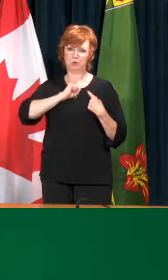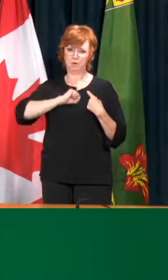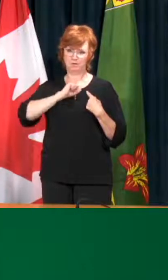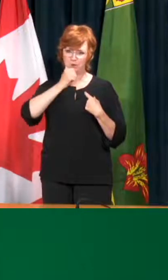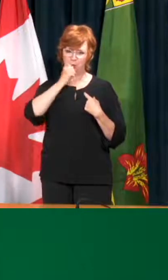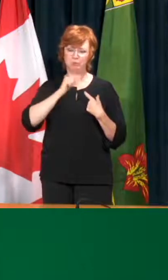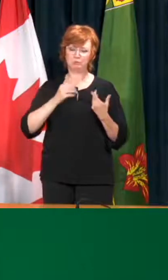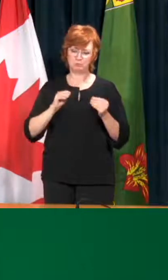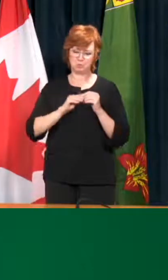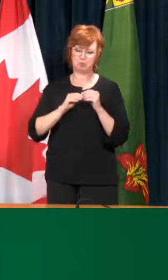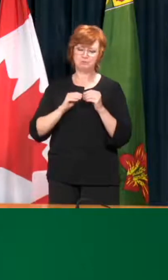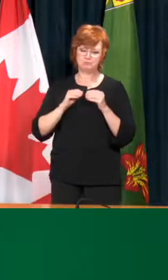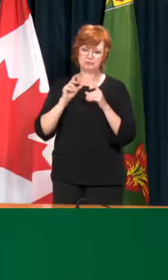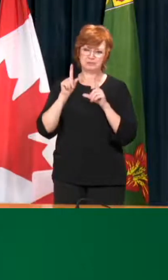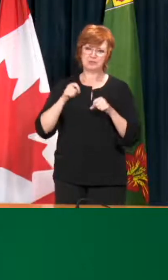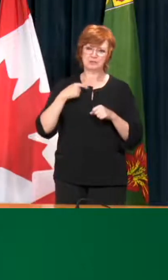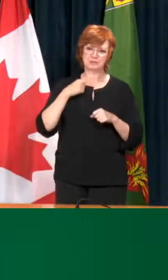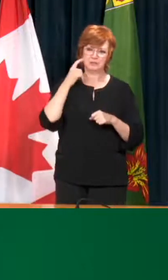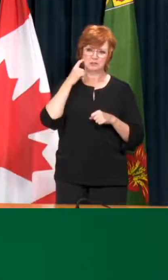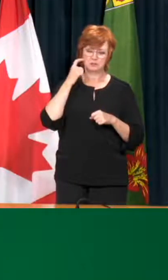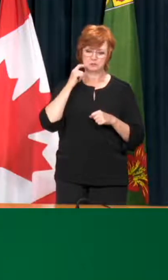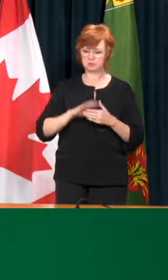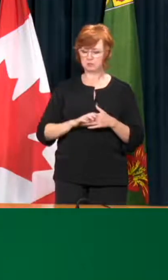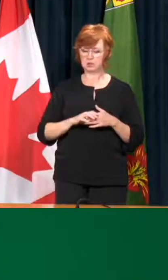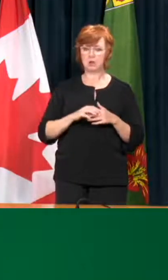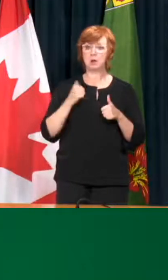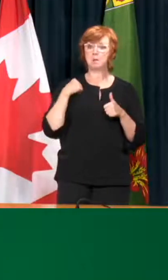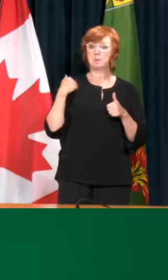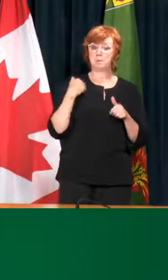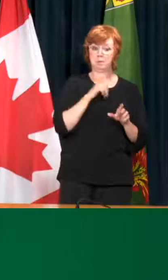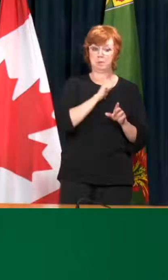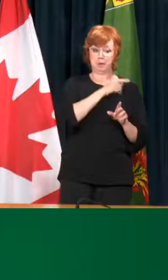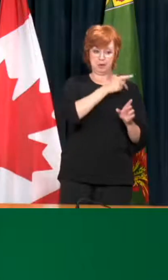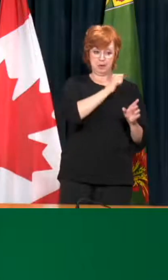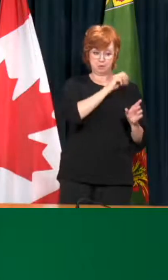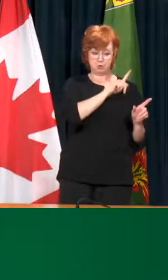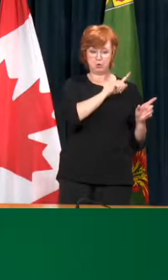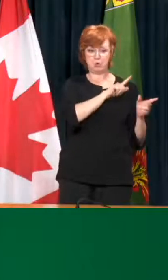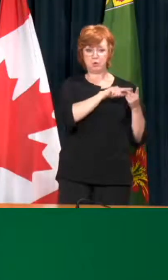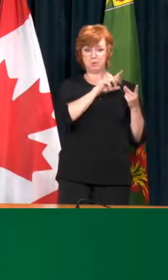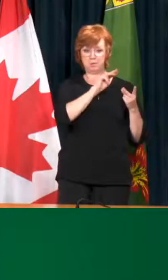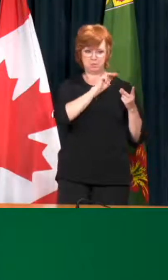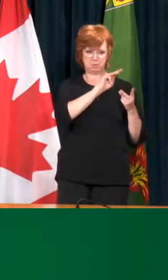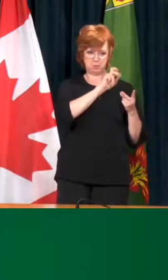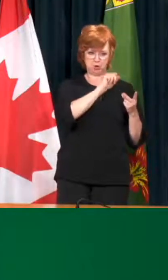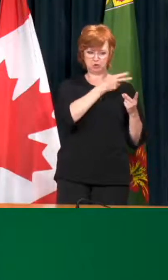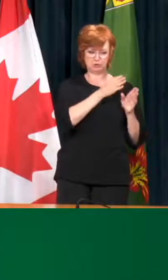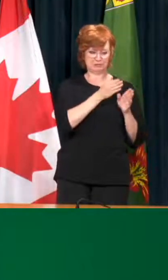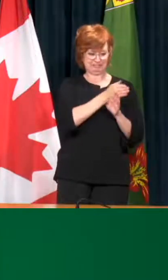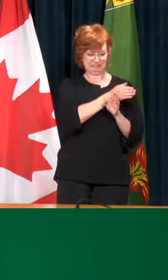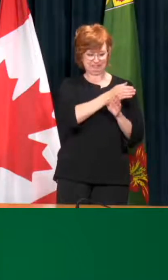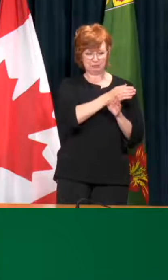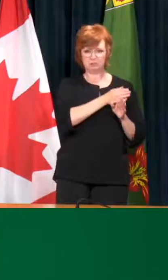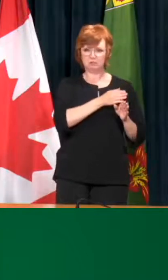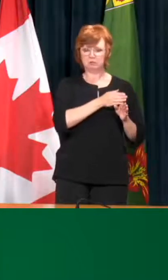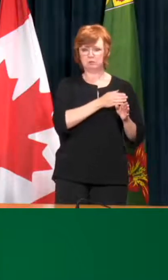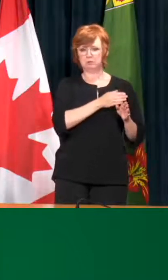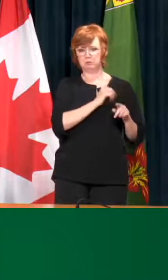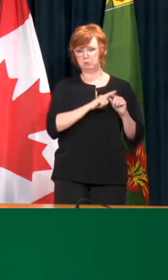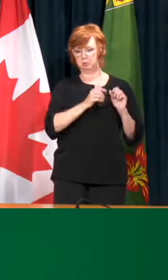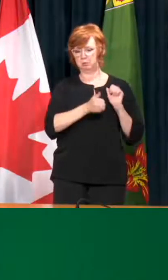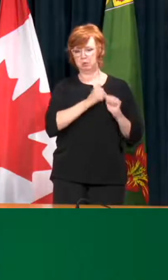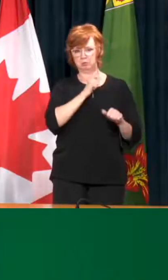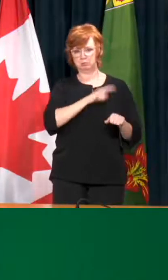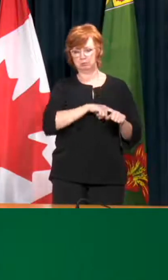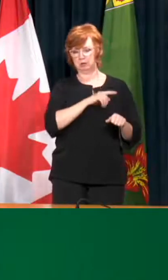saw in March, April was that even when we had a bit of an increase in cases, 99% of the time, the test was negative. Our